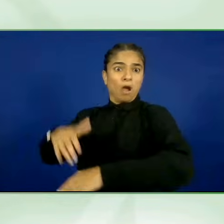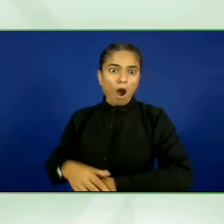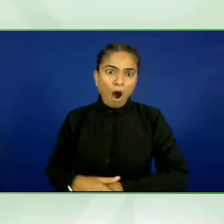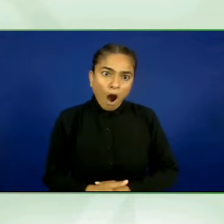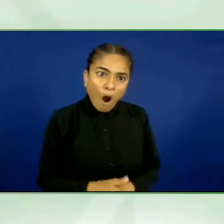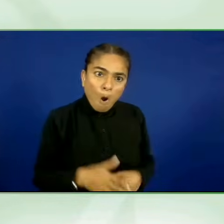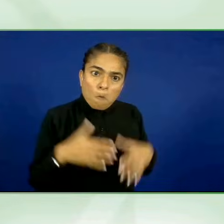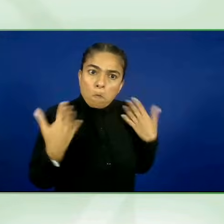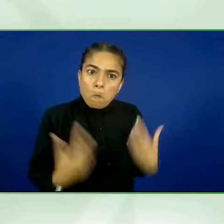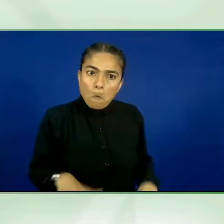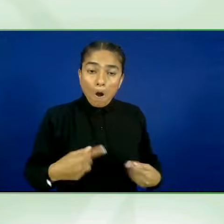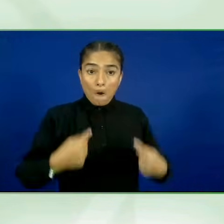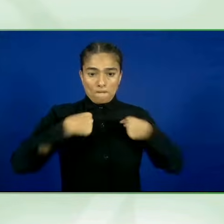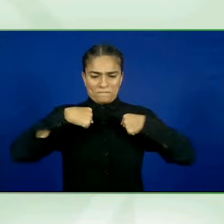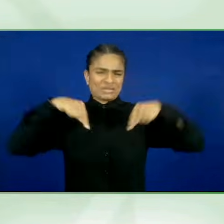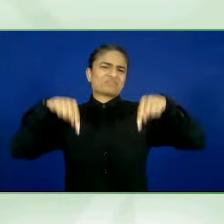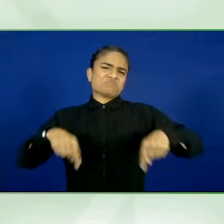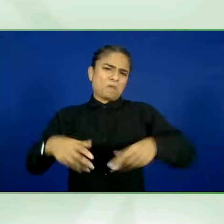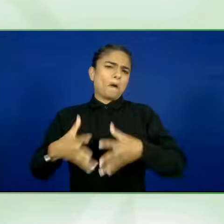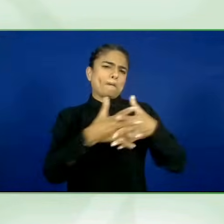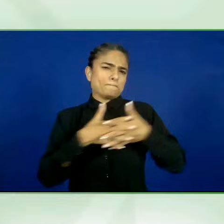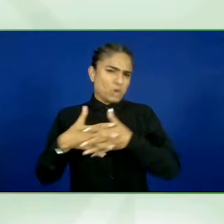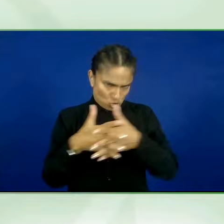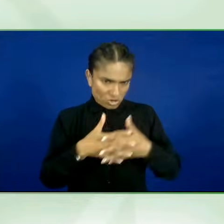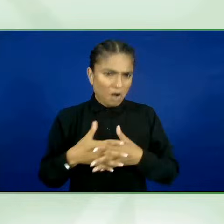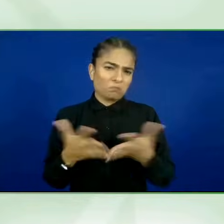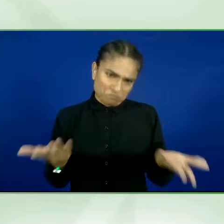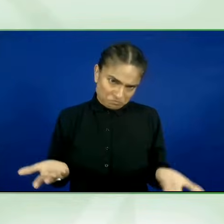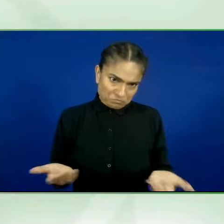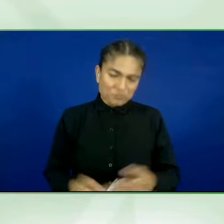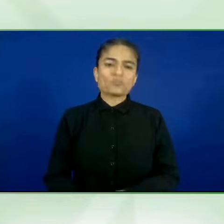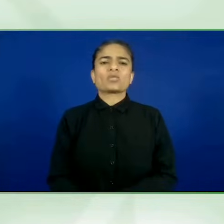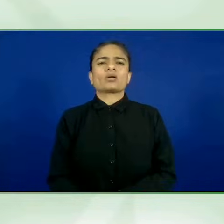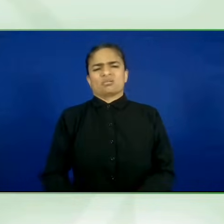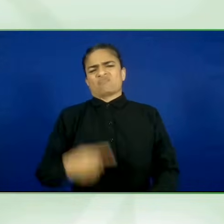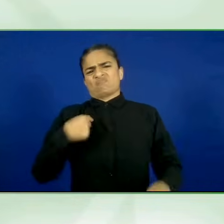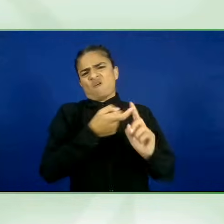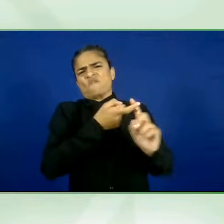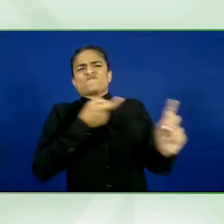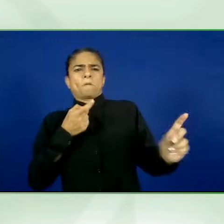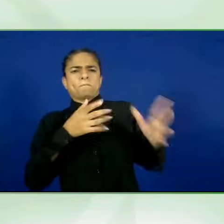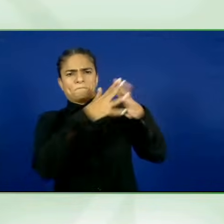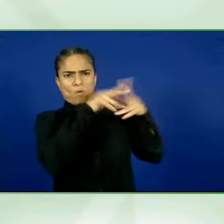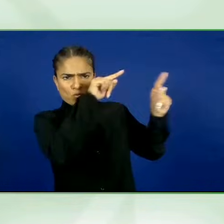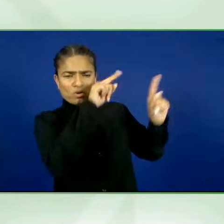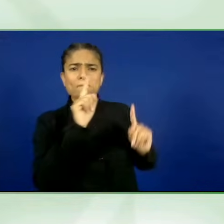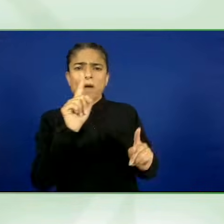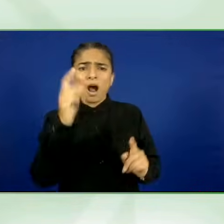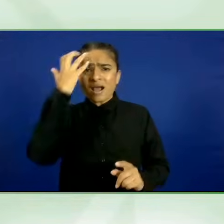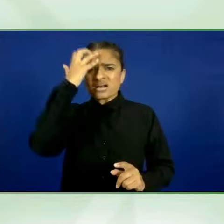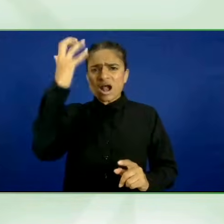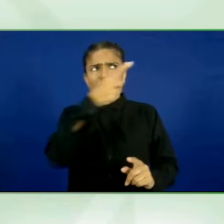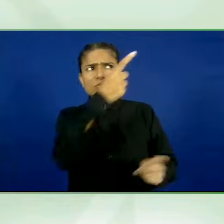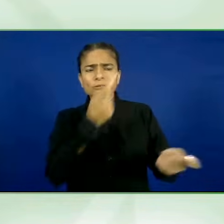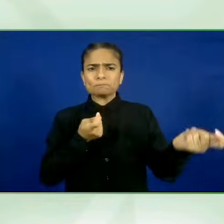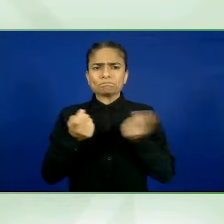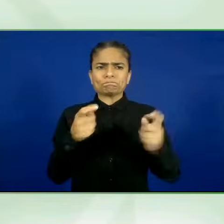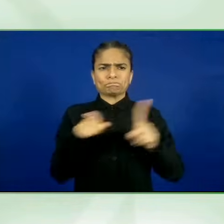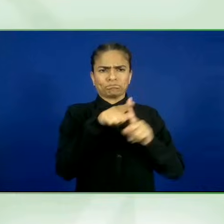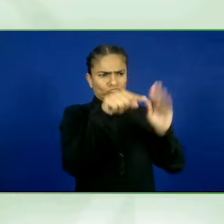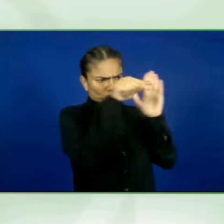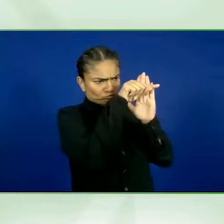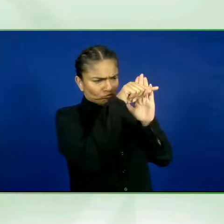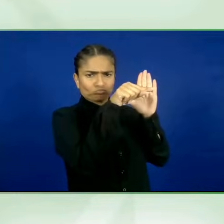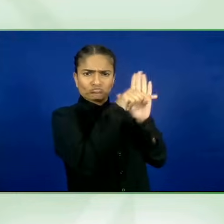and there's not much government regulations or funding, and readability